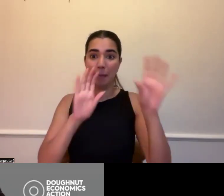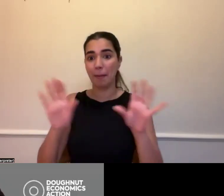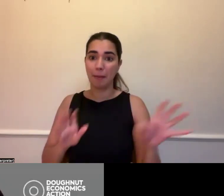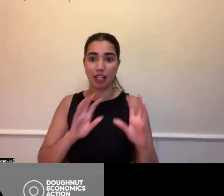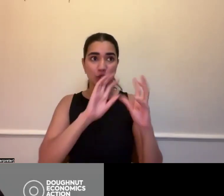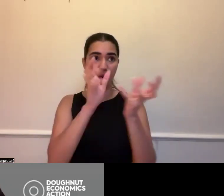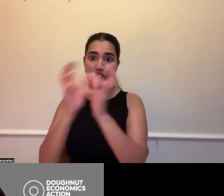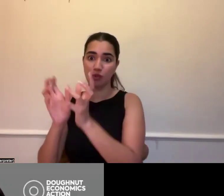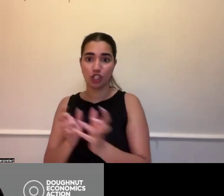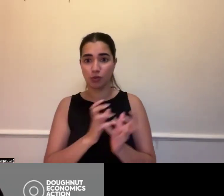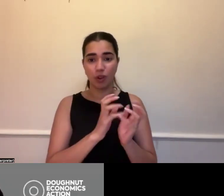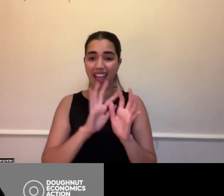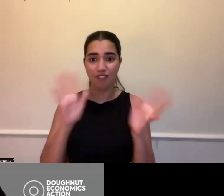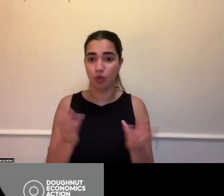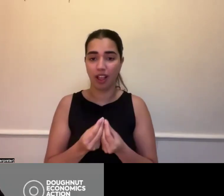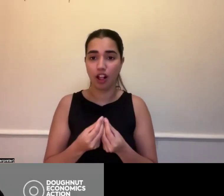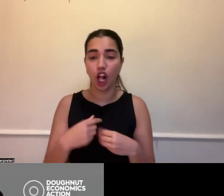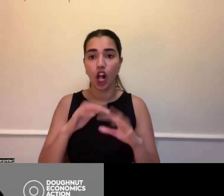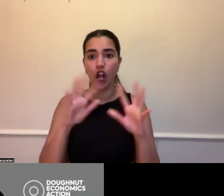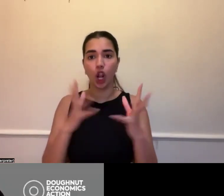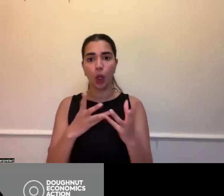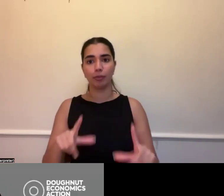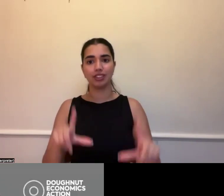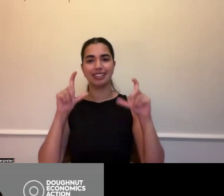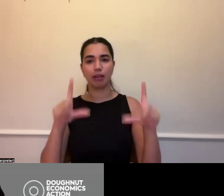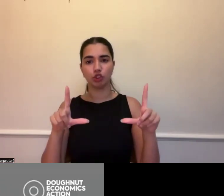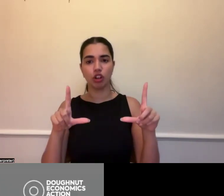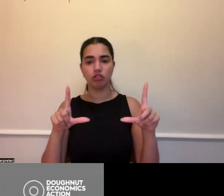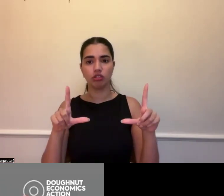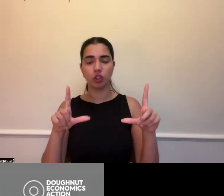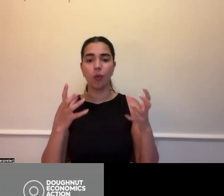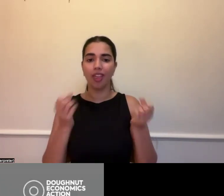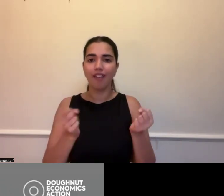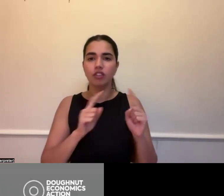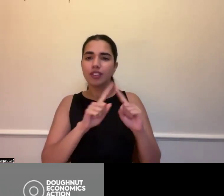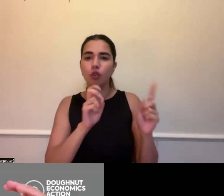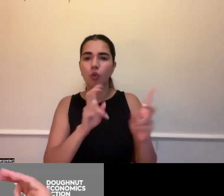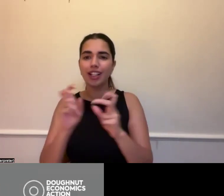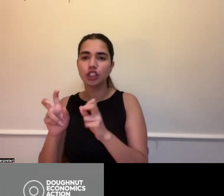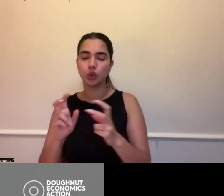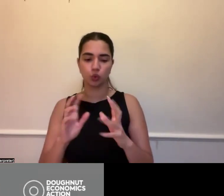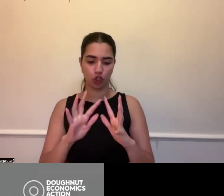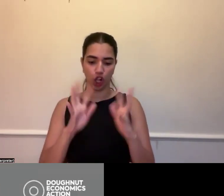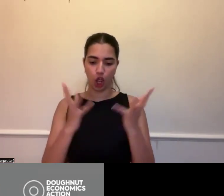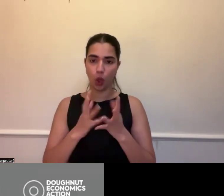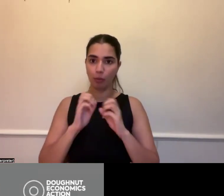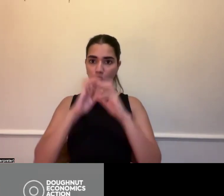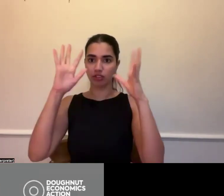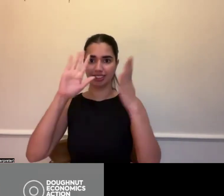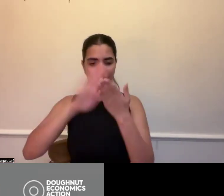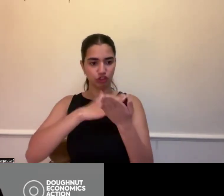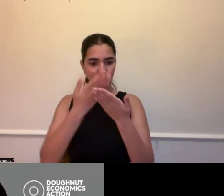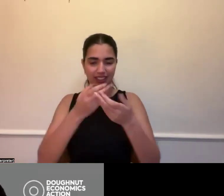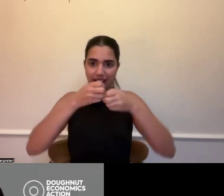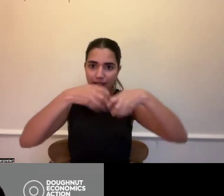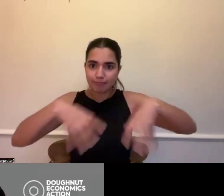have this global snapshot, that we found ways to translate this global concept down to smaller